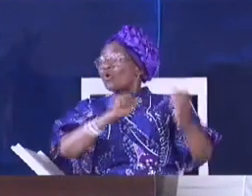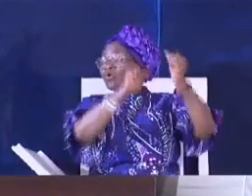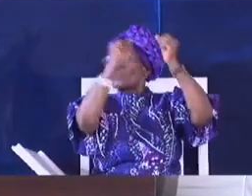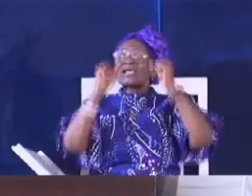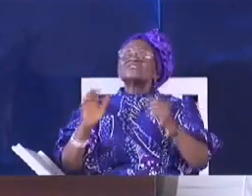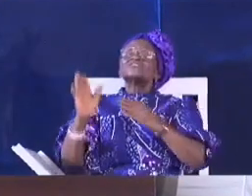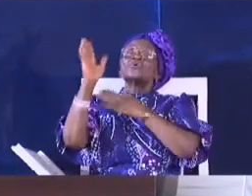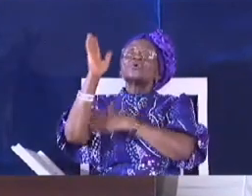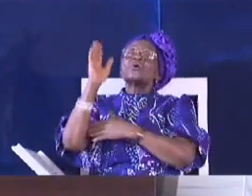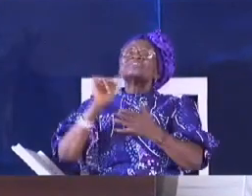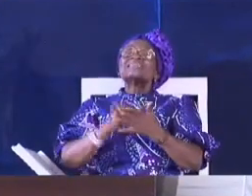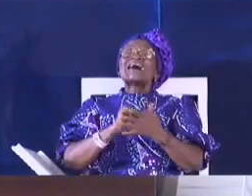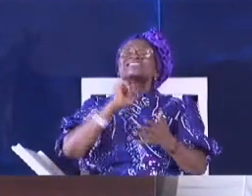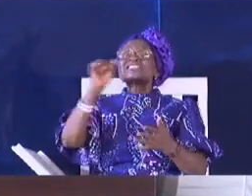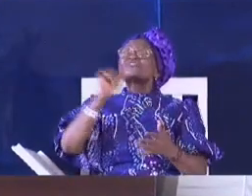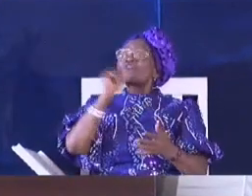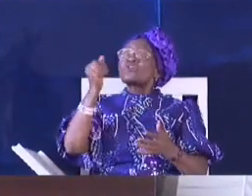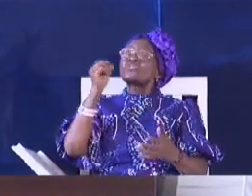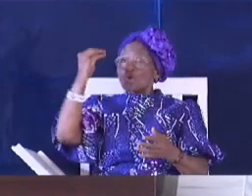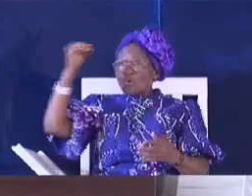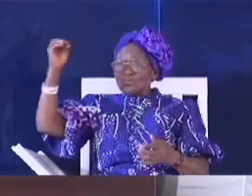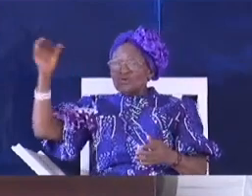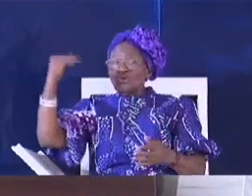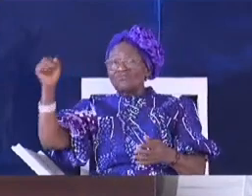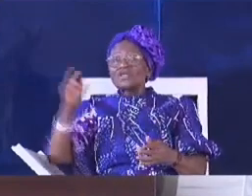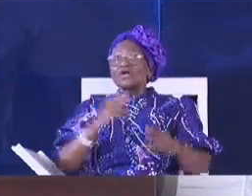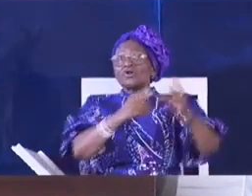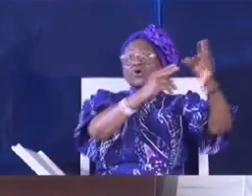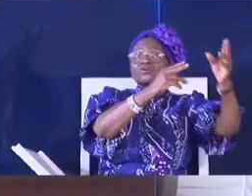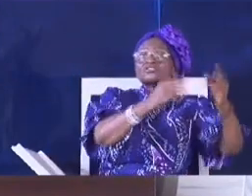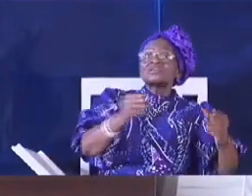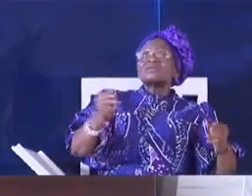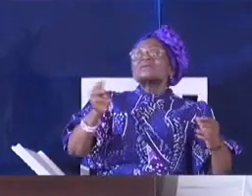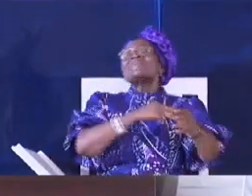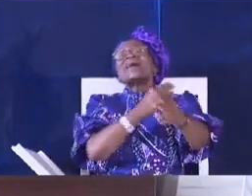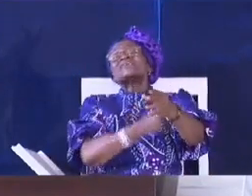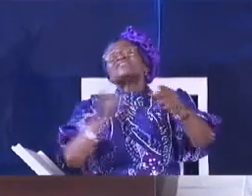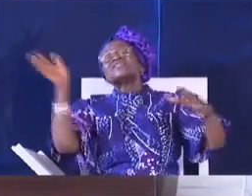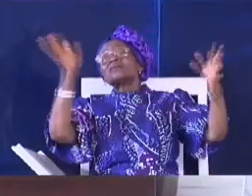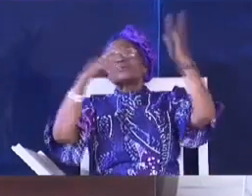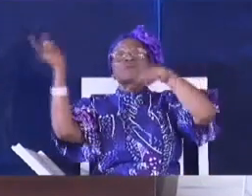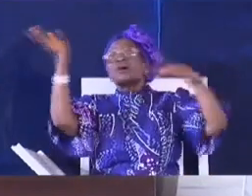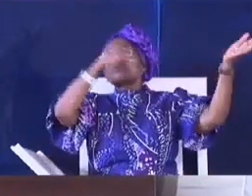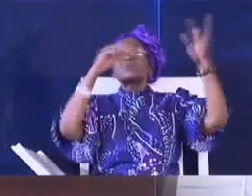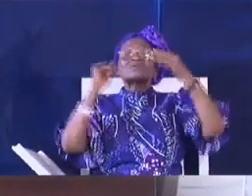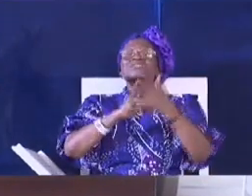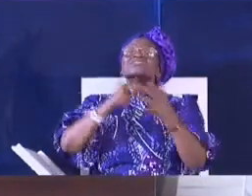the rushing mighty wind. That's not the opinion of the consuming fire.